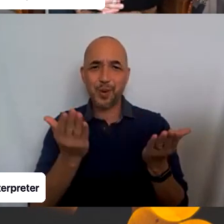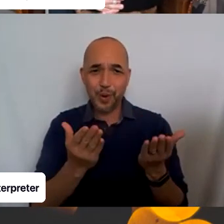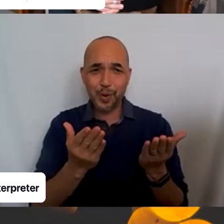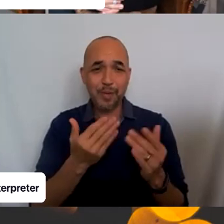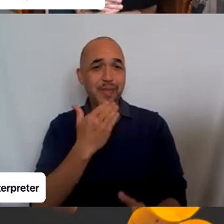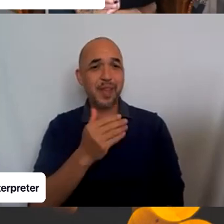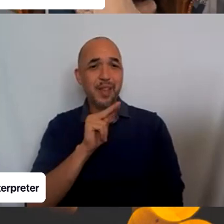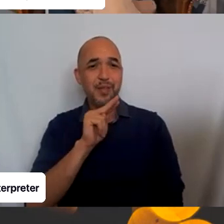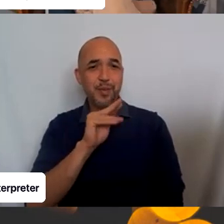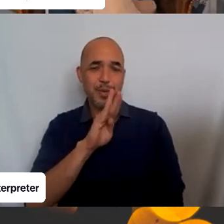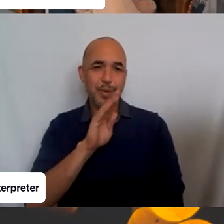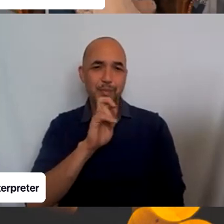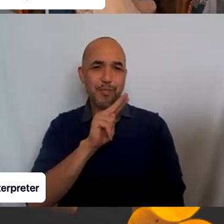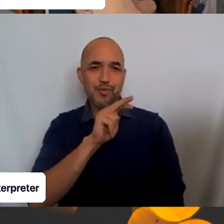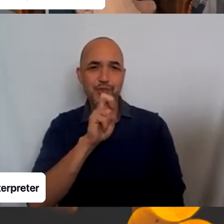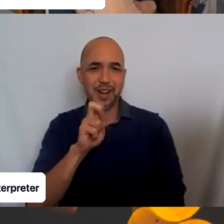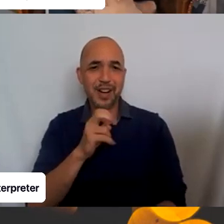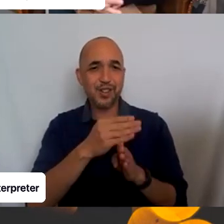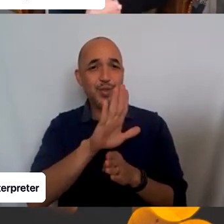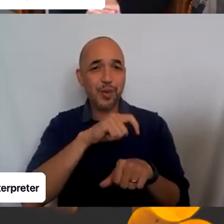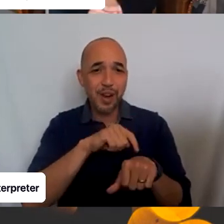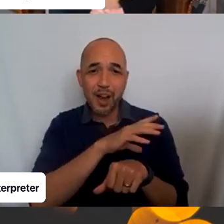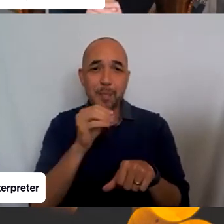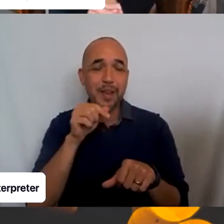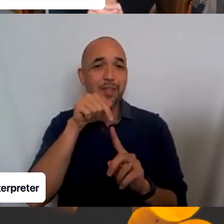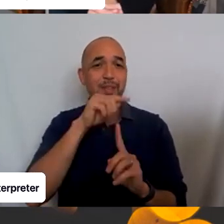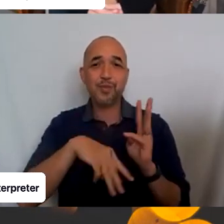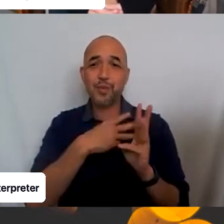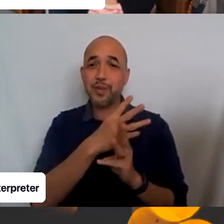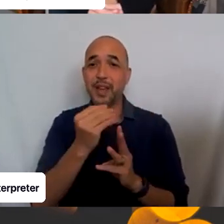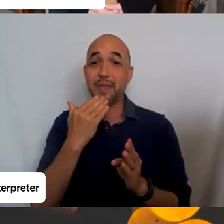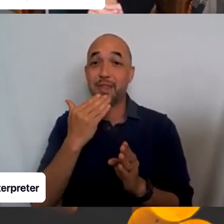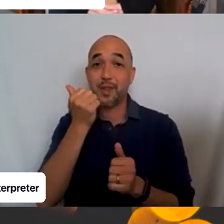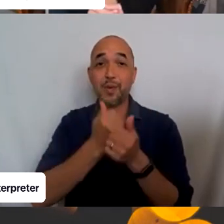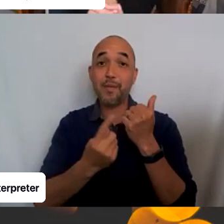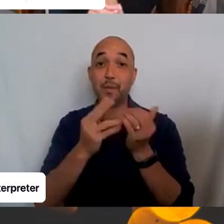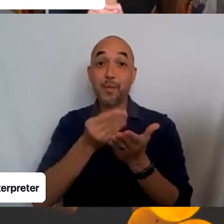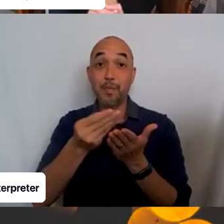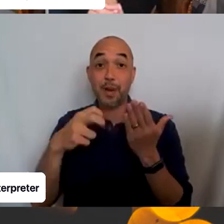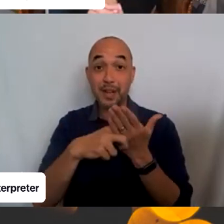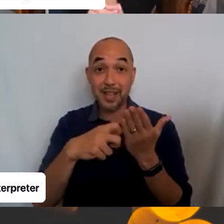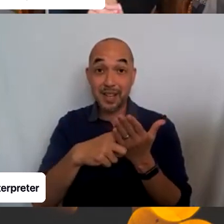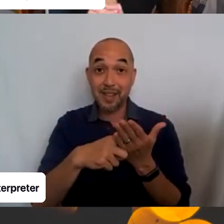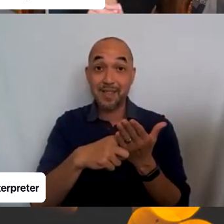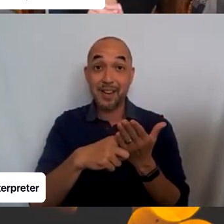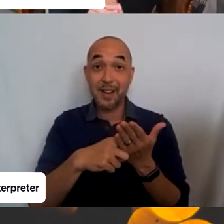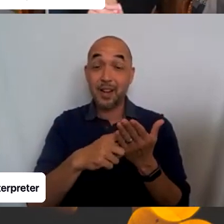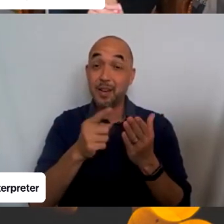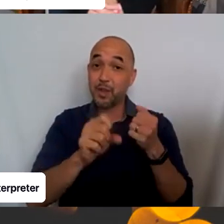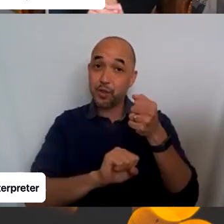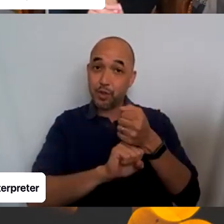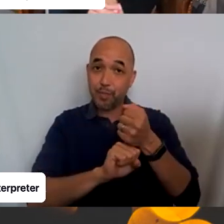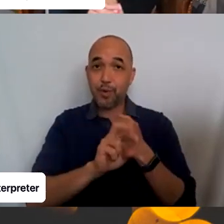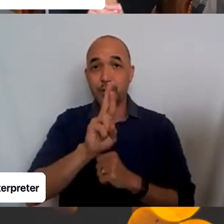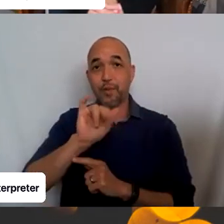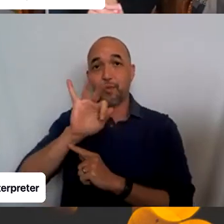Breanne, for sharing your time in this magical world with us. And thank you to everyone who bought a ticket too and paid for a ticket. You supported Reading is Fundamental,